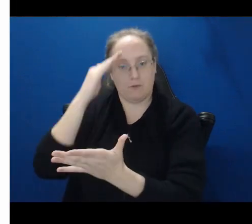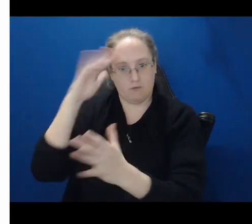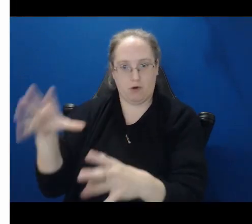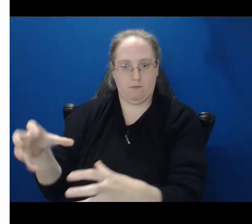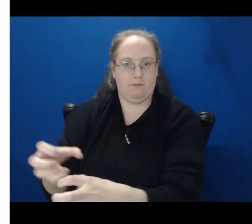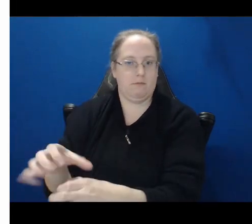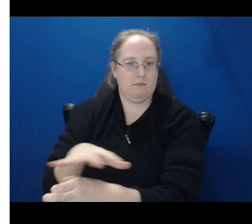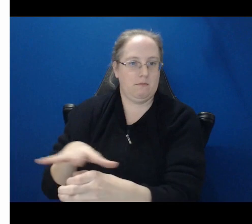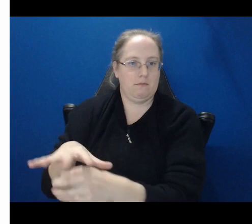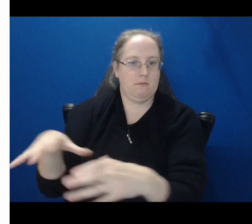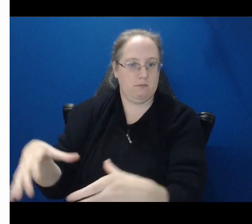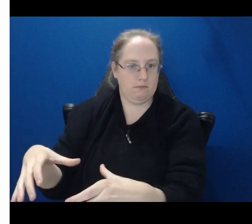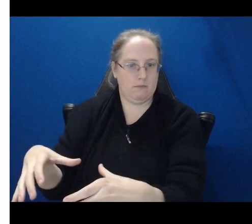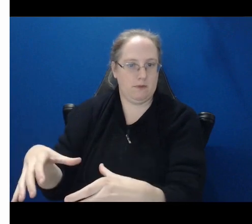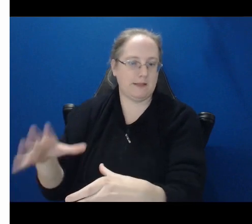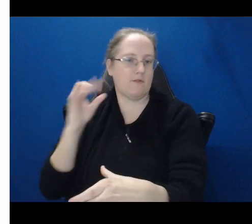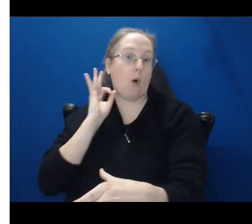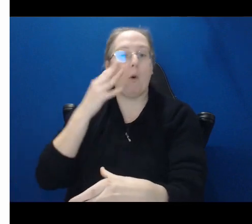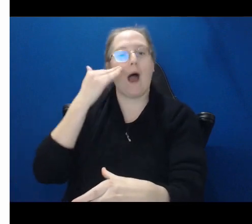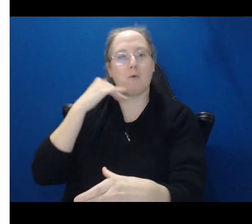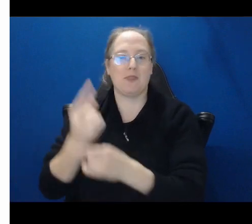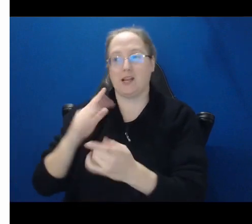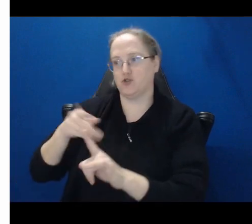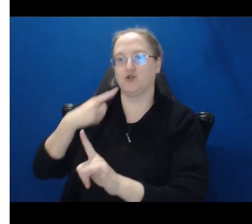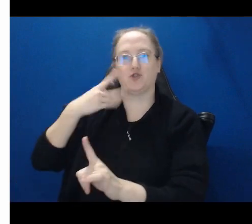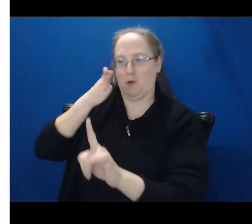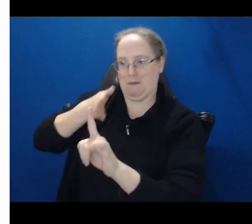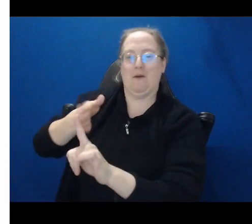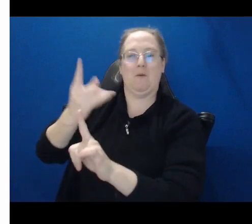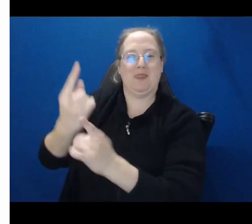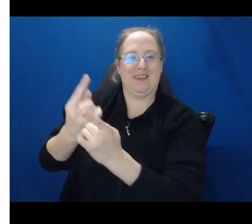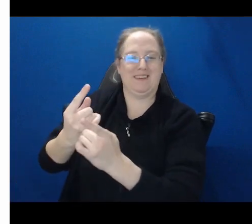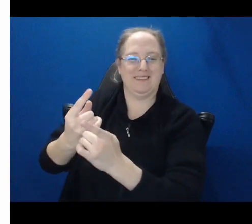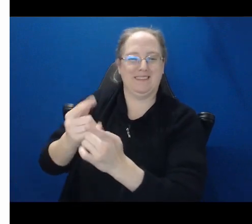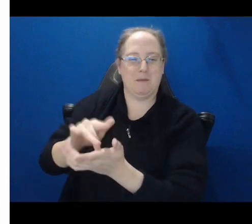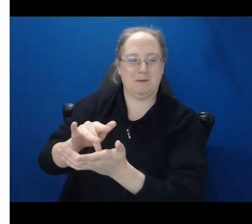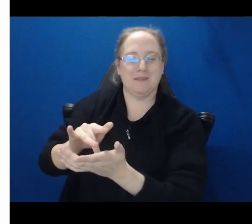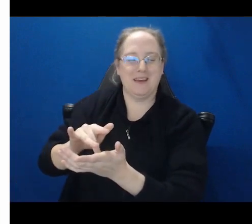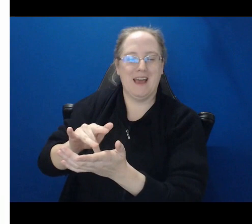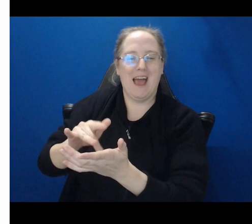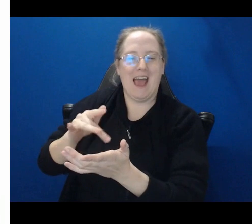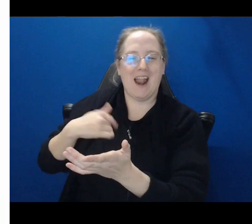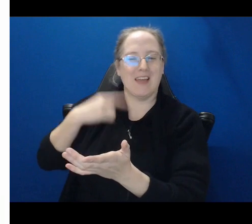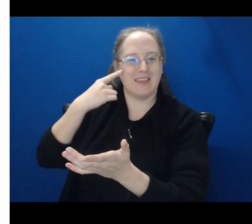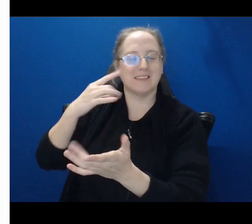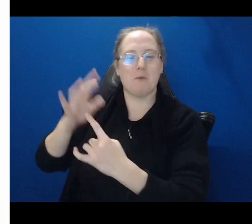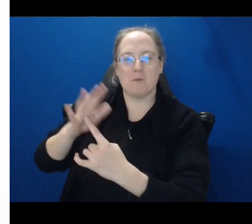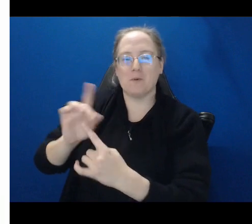such a white woman thing to do in a way. And I think that I actually think it's important